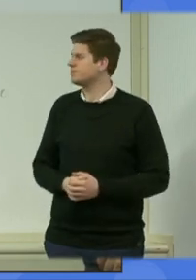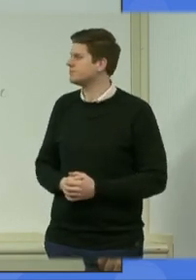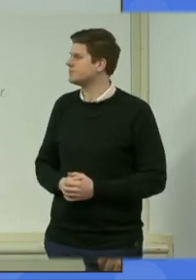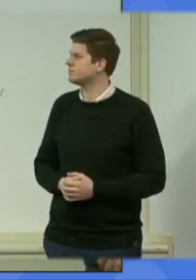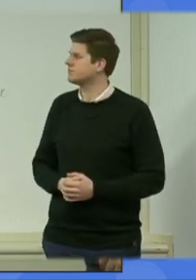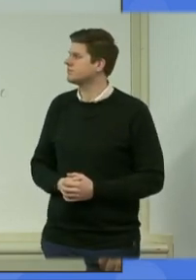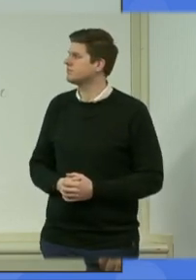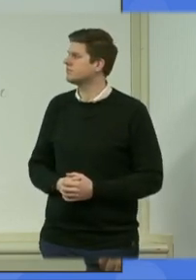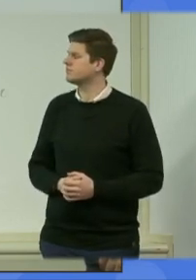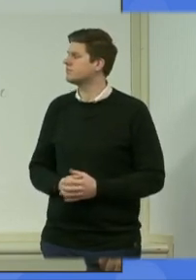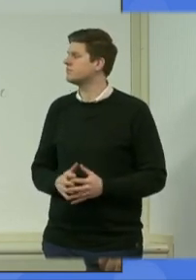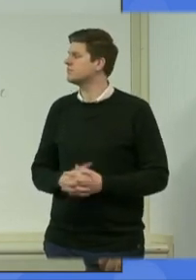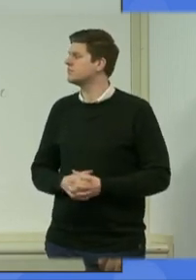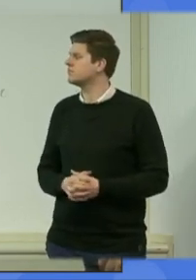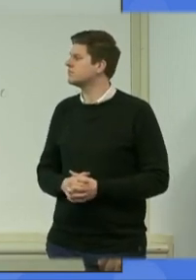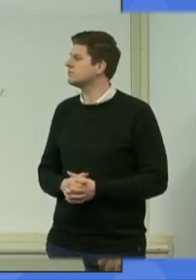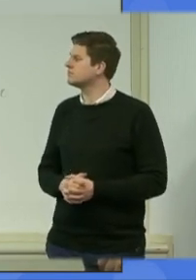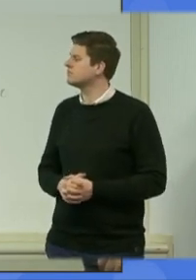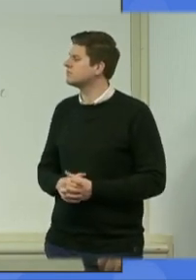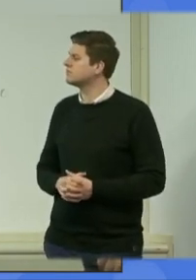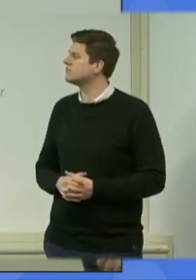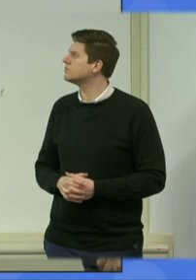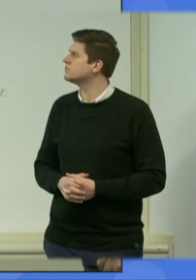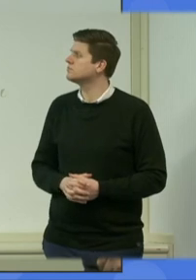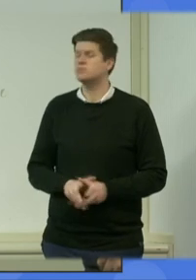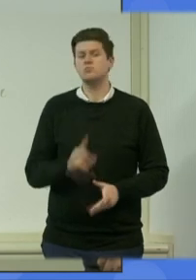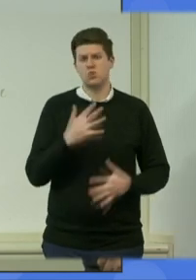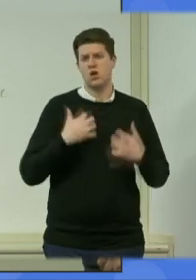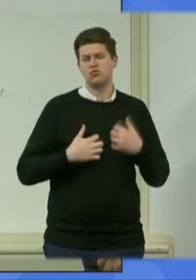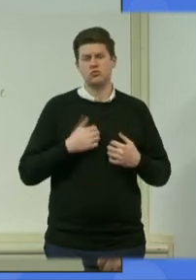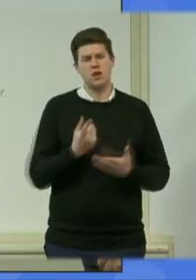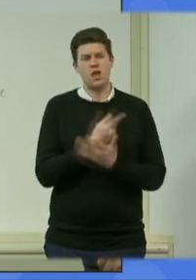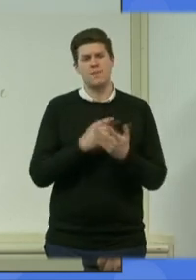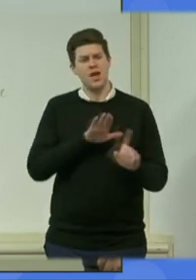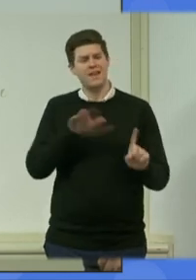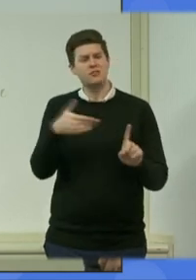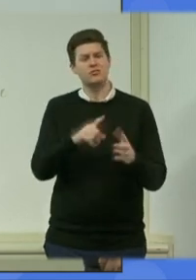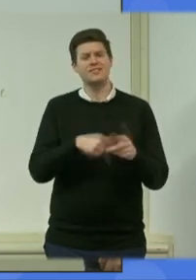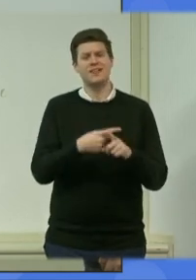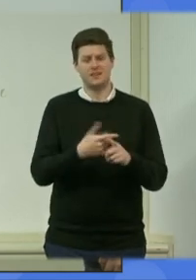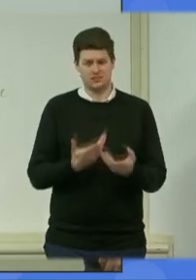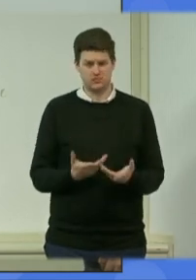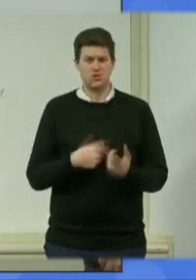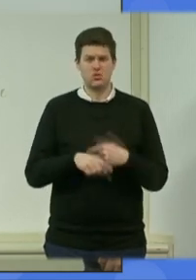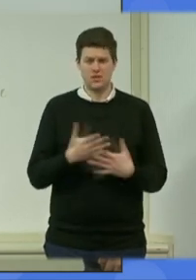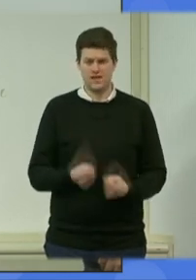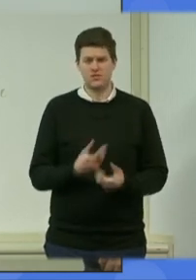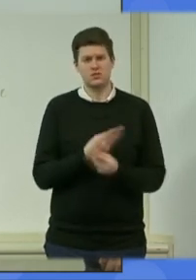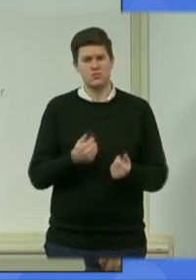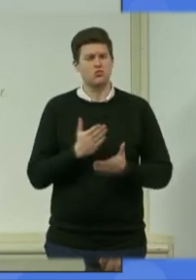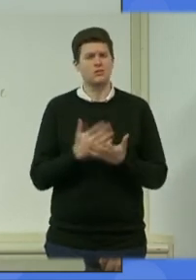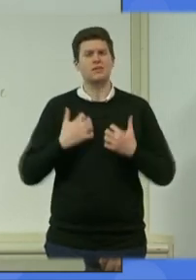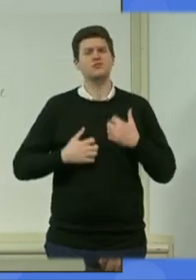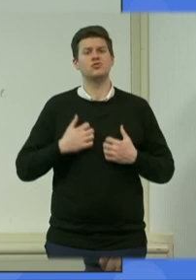I'm kind of moving on to the final bit, and this is really interesting on indirect taxation. And we've had some really interesting examples. It's something we